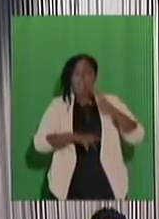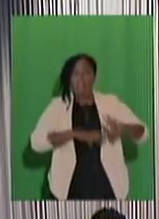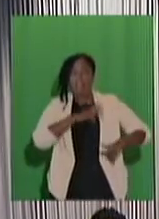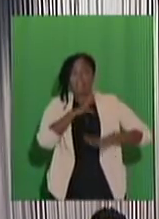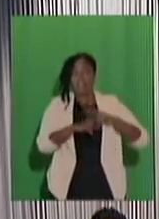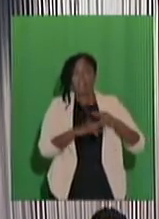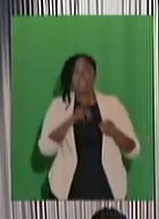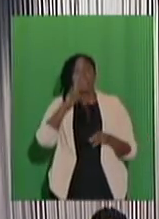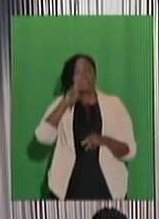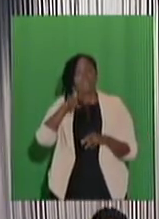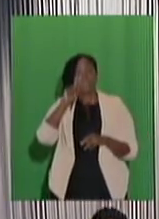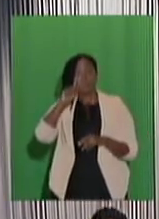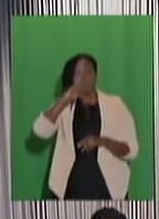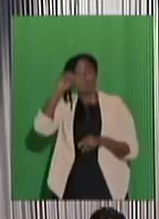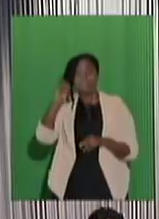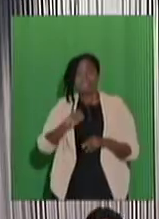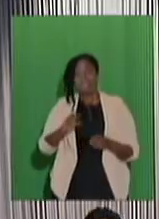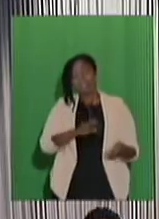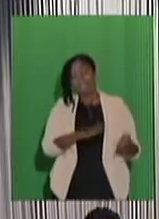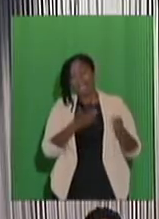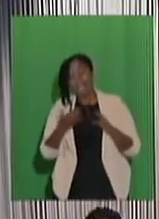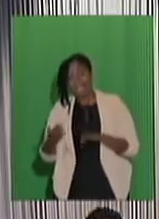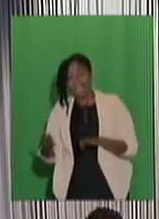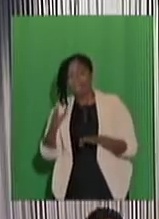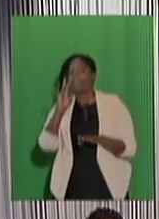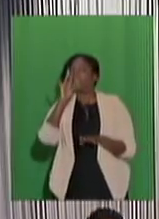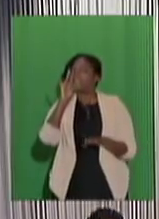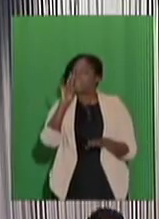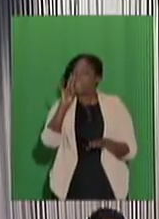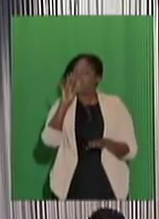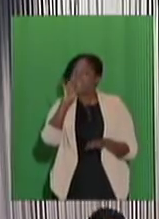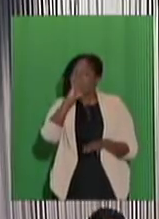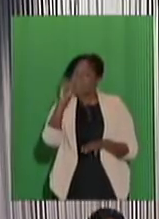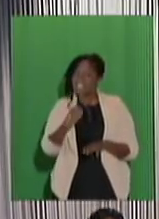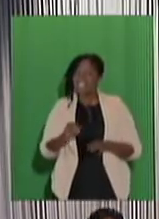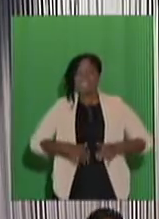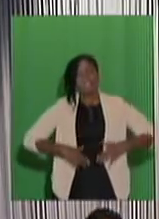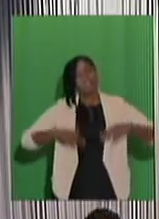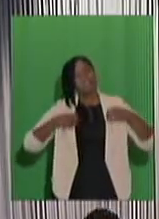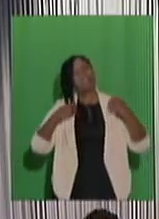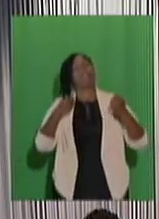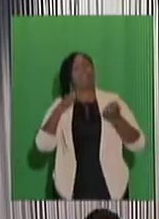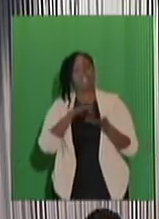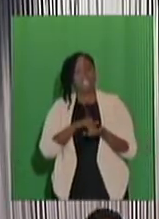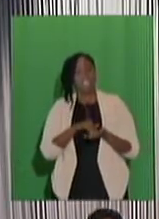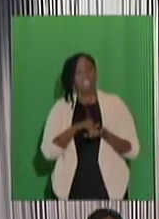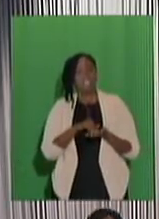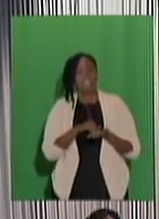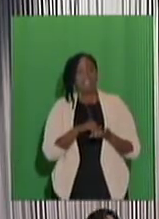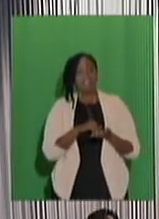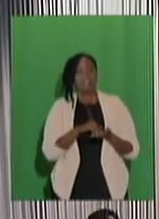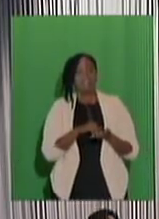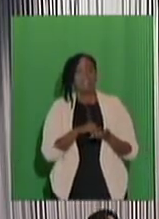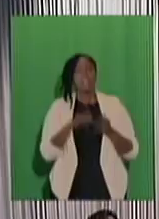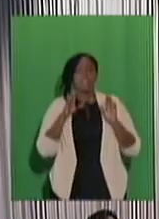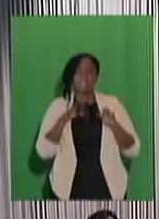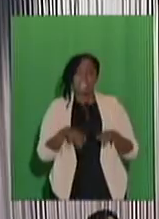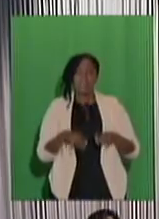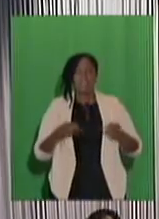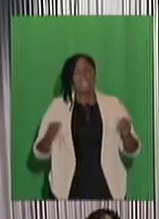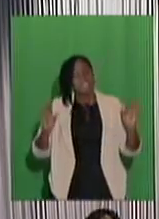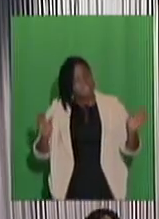with 79% recovery. No. But are we taking, should we take encouragement from